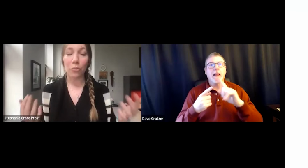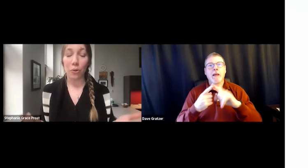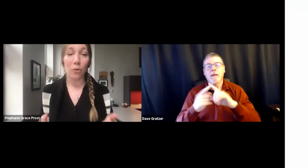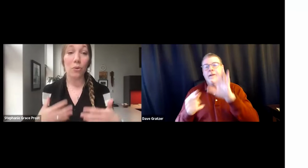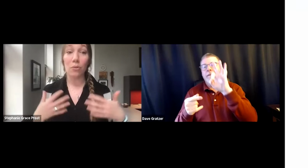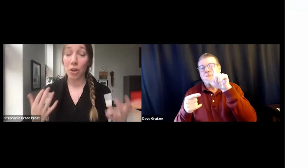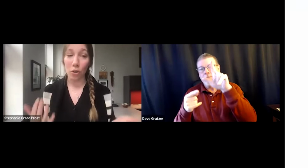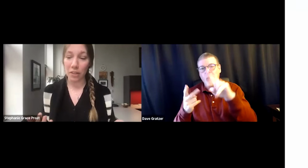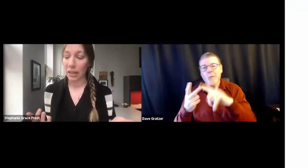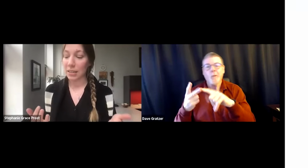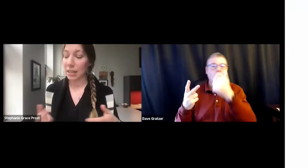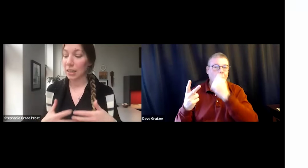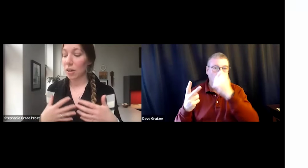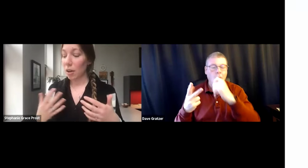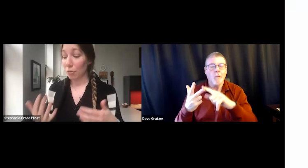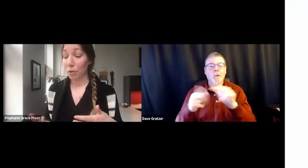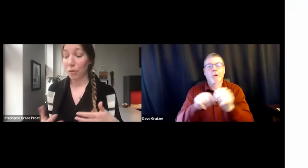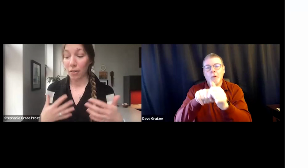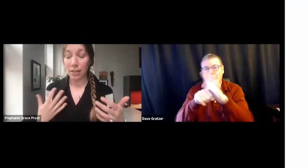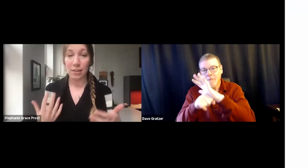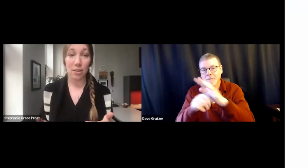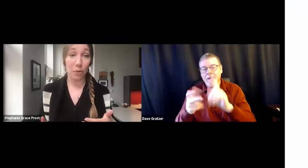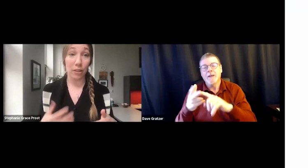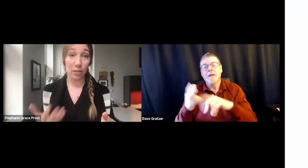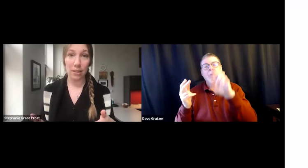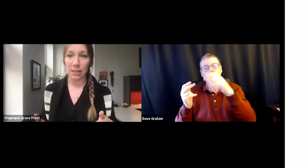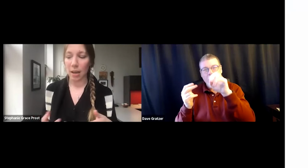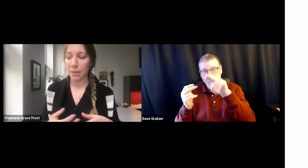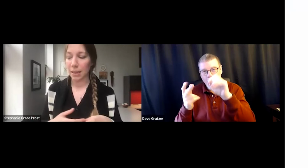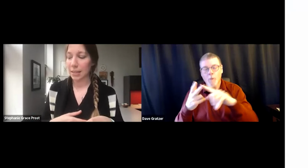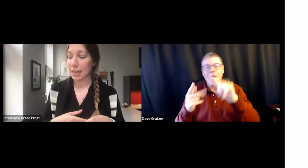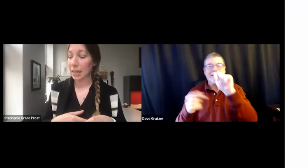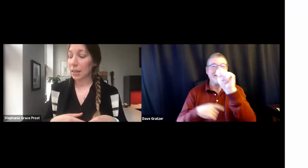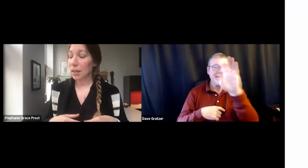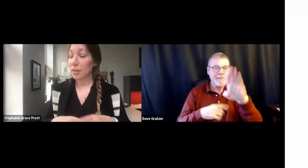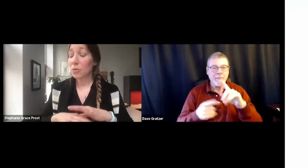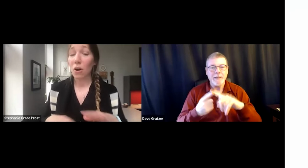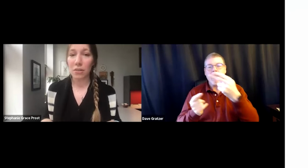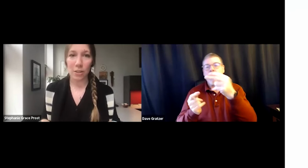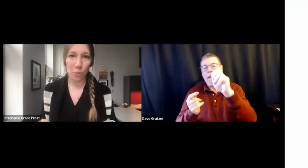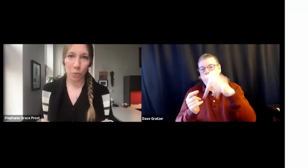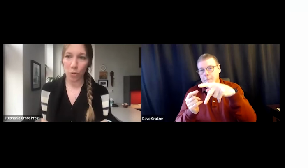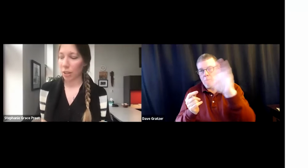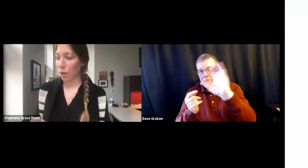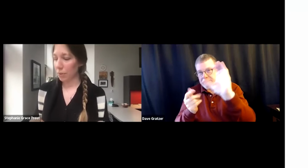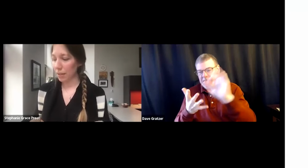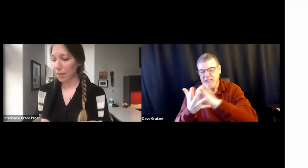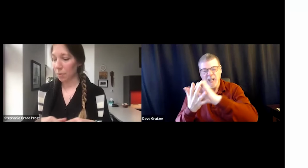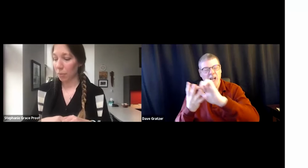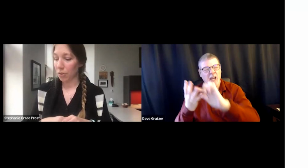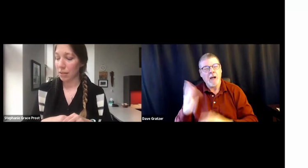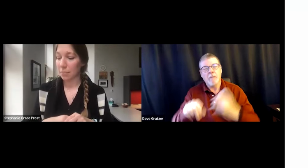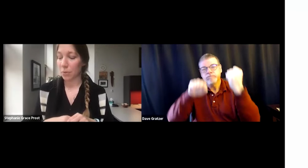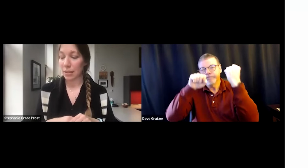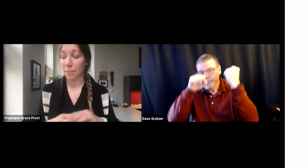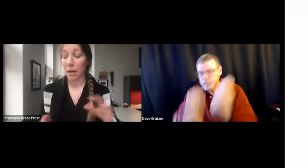flu, the cold, COVID-19, rotavirus, tuberculosis, and hepatitis C. These are all disproportionately represented